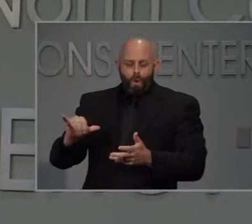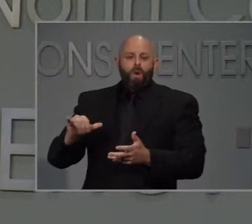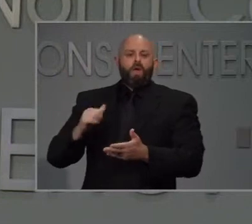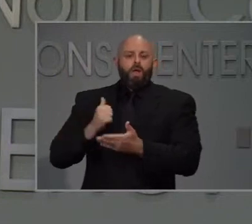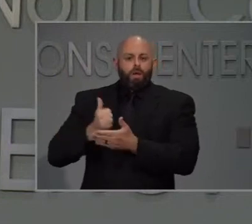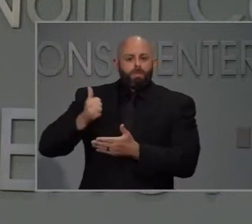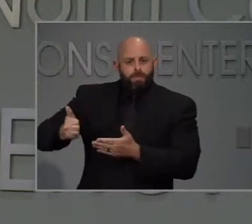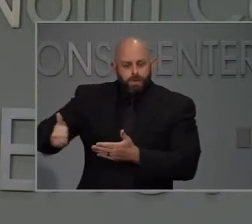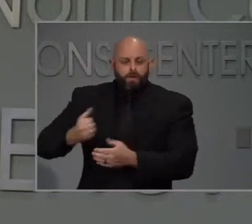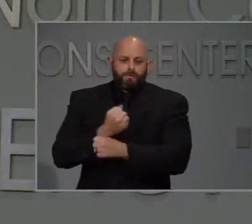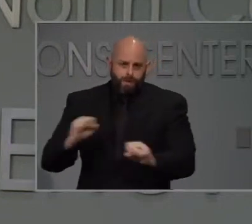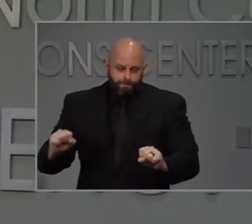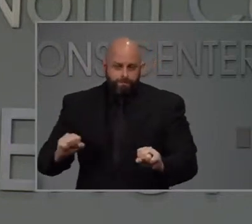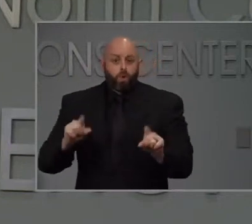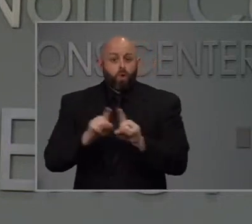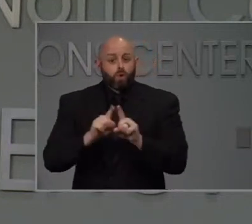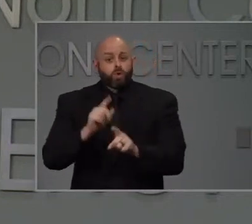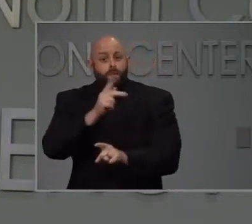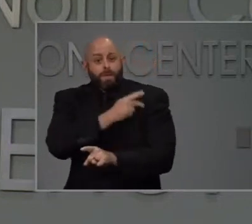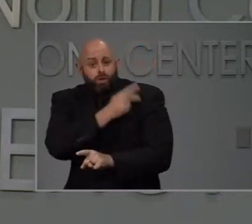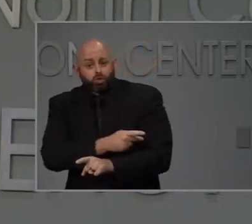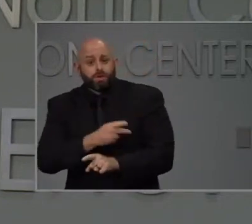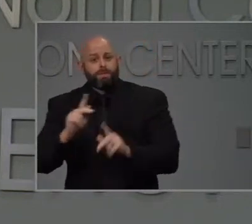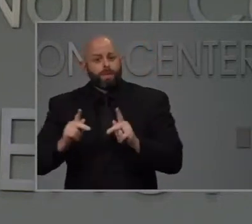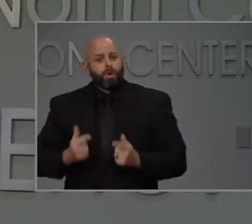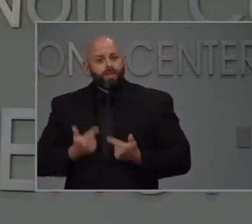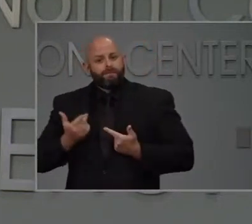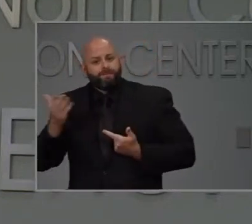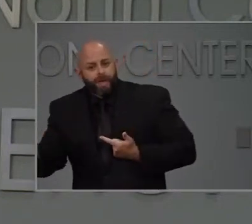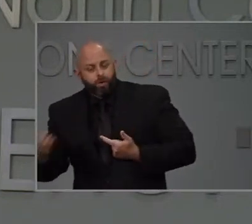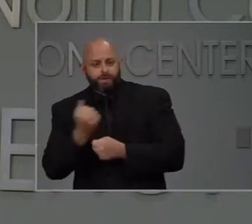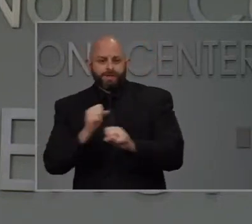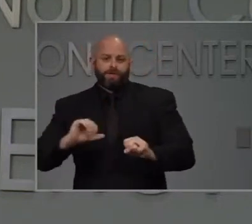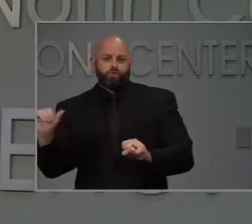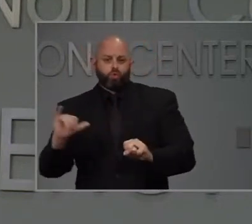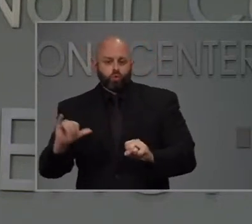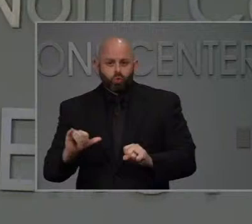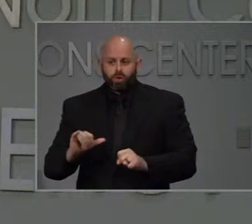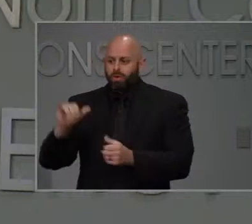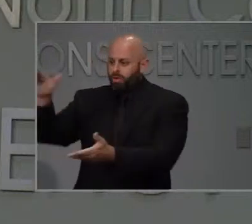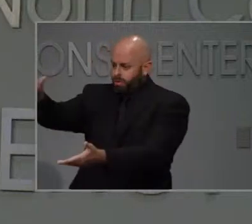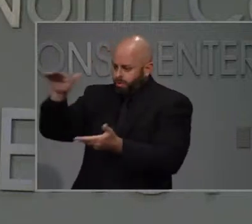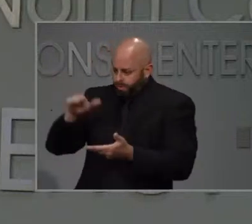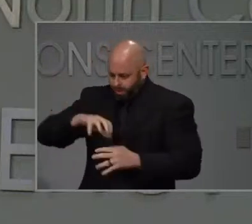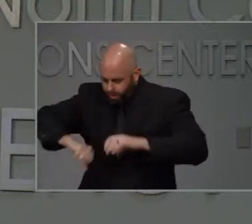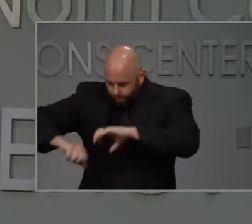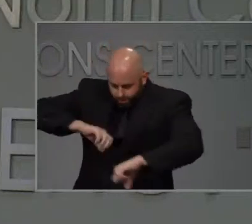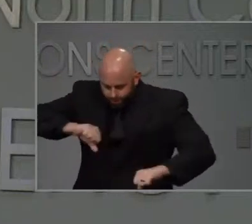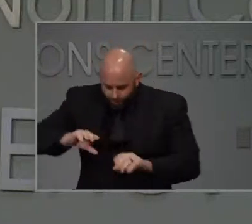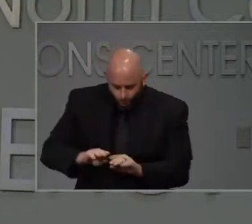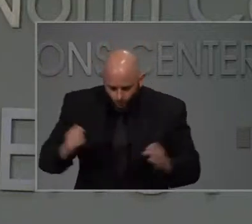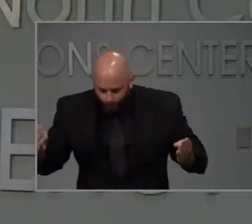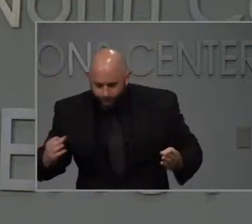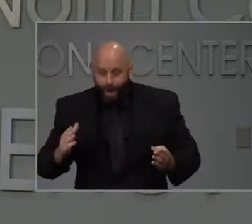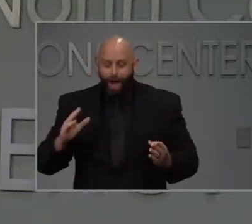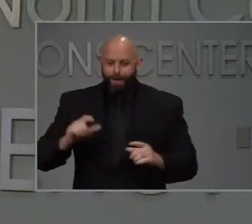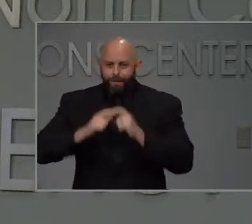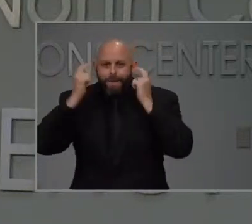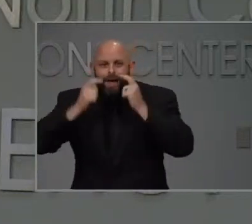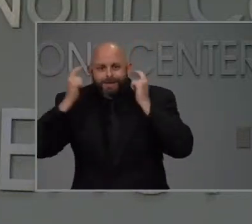and their staff safe, and they also need it to make sure that testing is administered. And when there